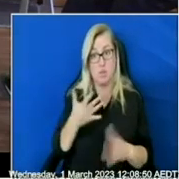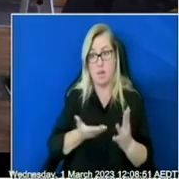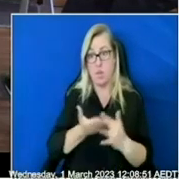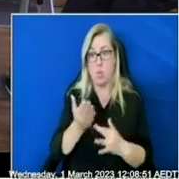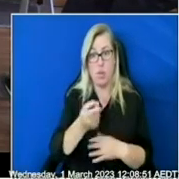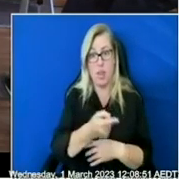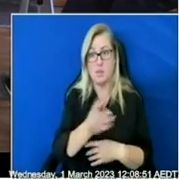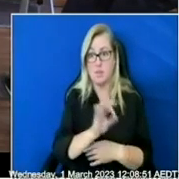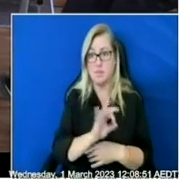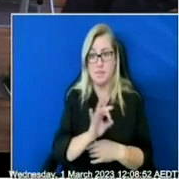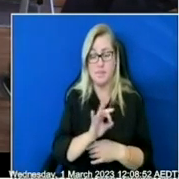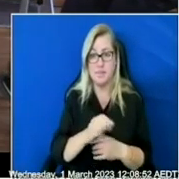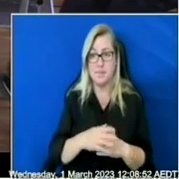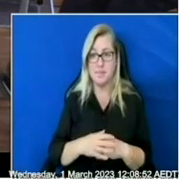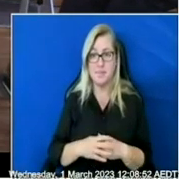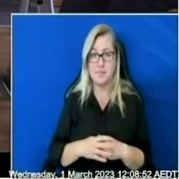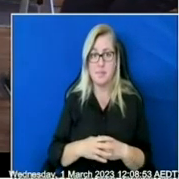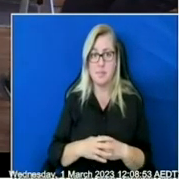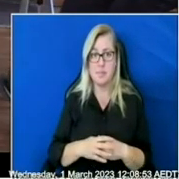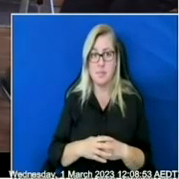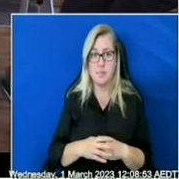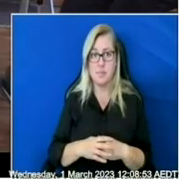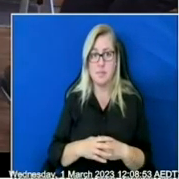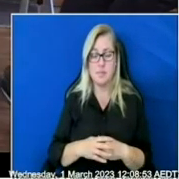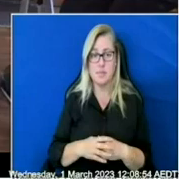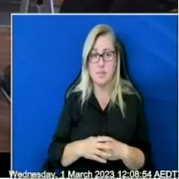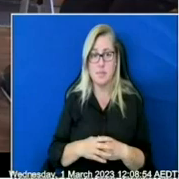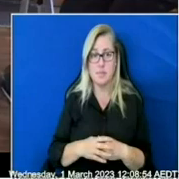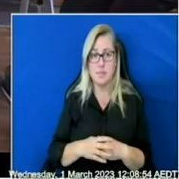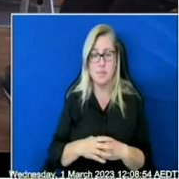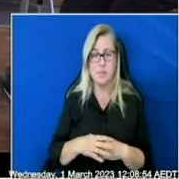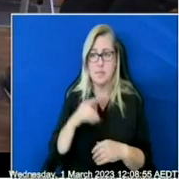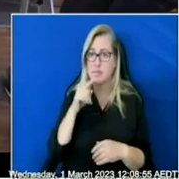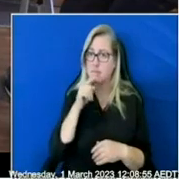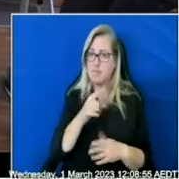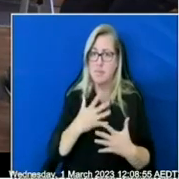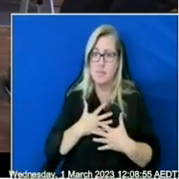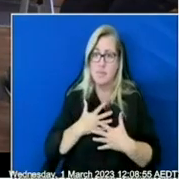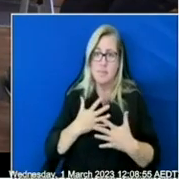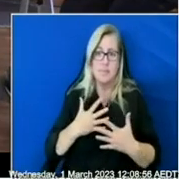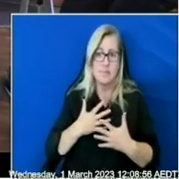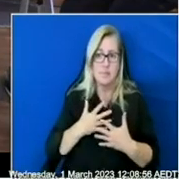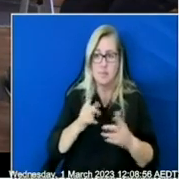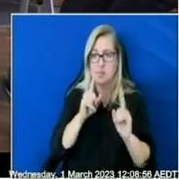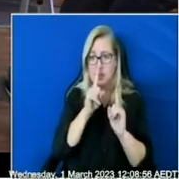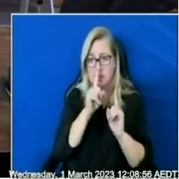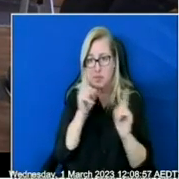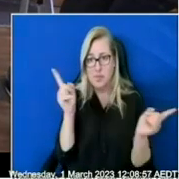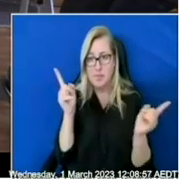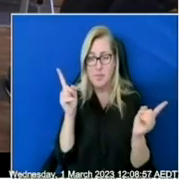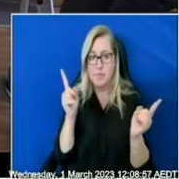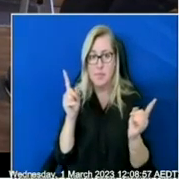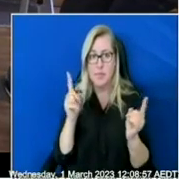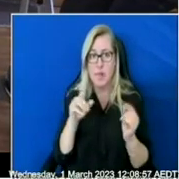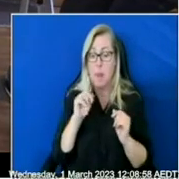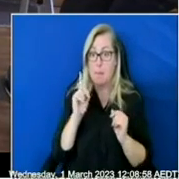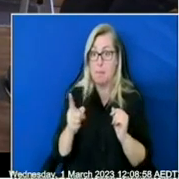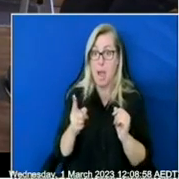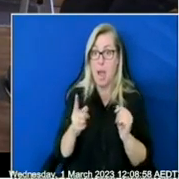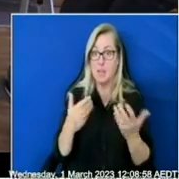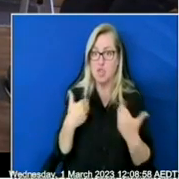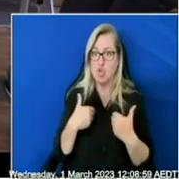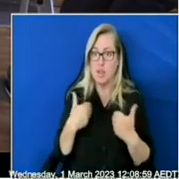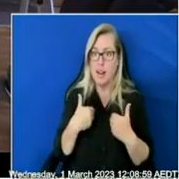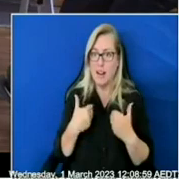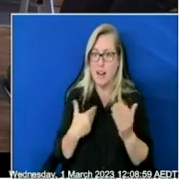you know, she was so breathless. But she lived for an extra 3 years after that. Mm. So she come real good after this